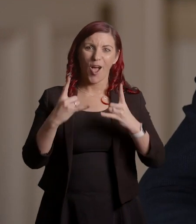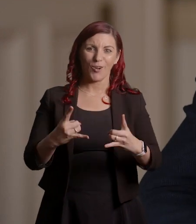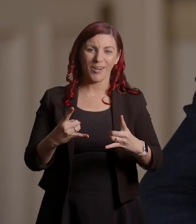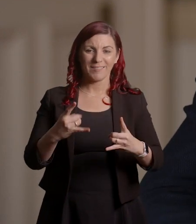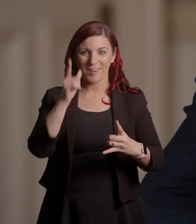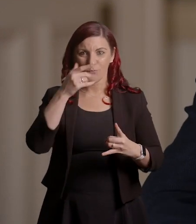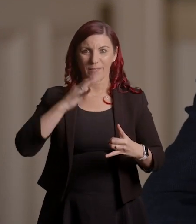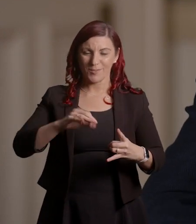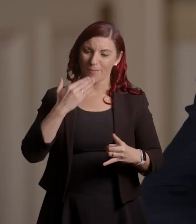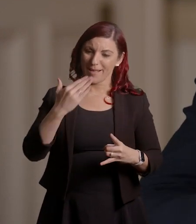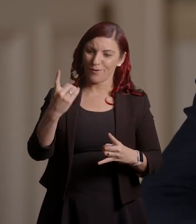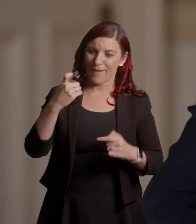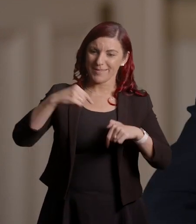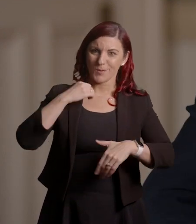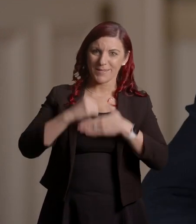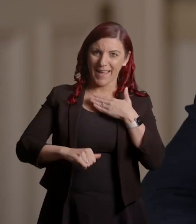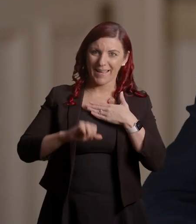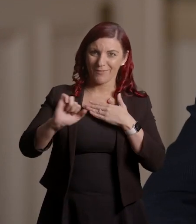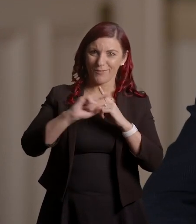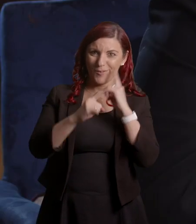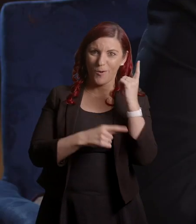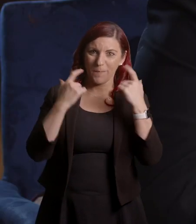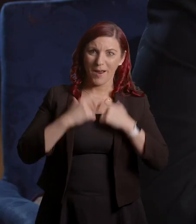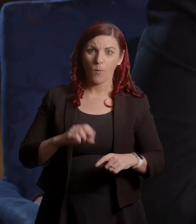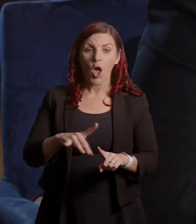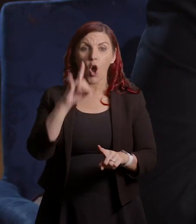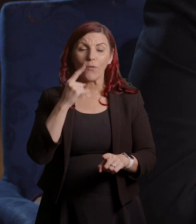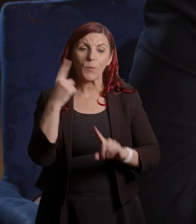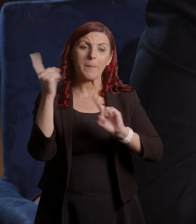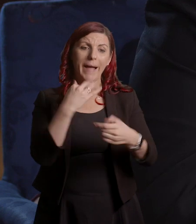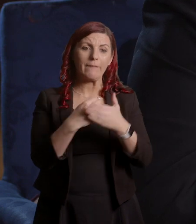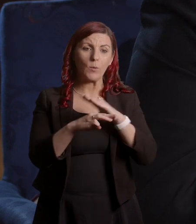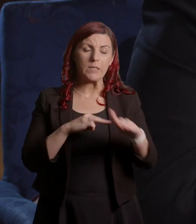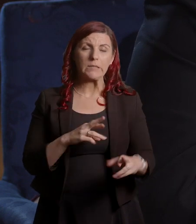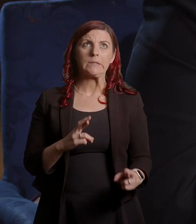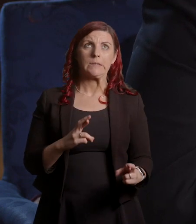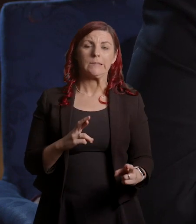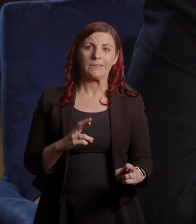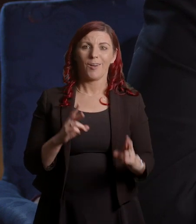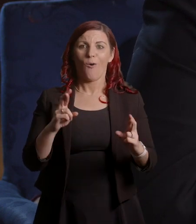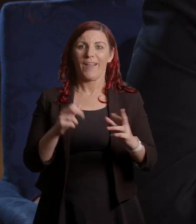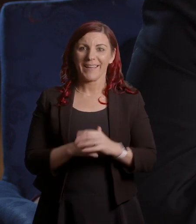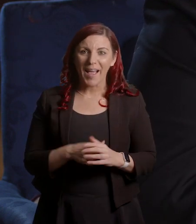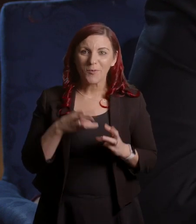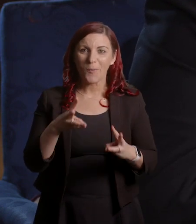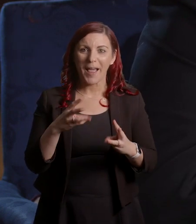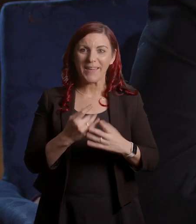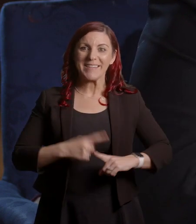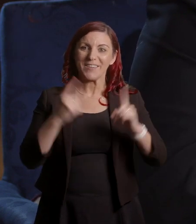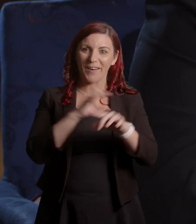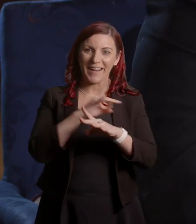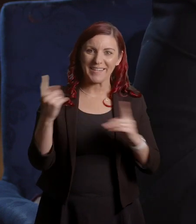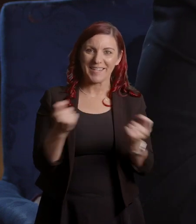an honour and a privilege, so and thanks for having us today as well, Lord Mayor. And hopefully you'll be back in a few months. So, and it'll